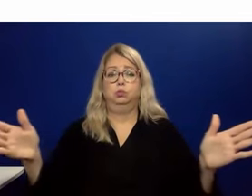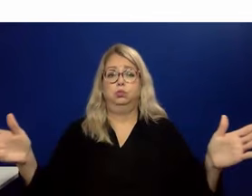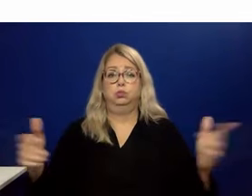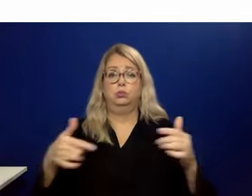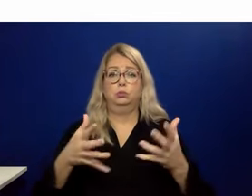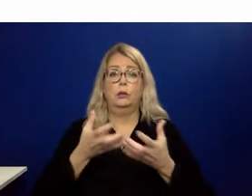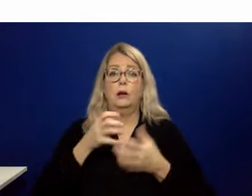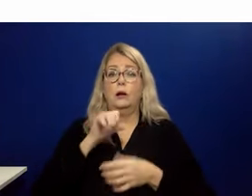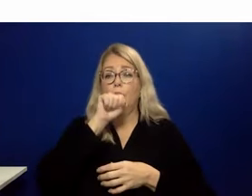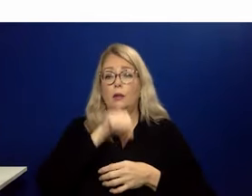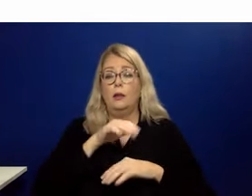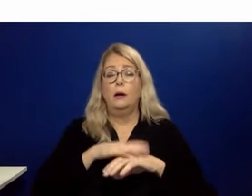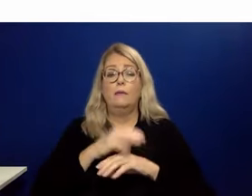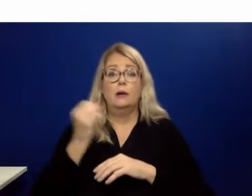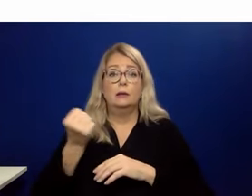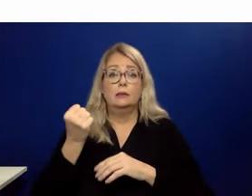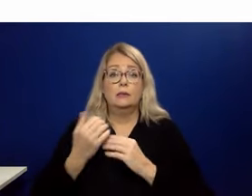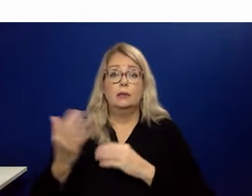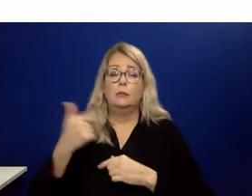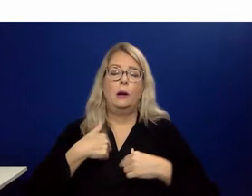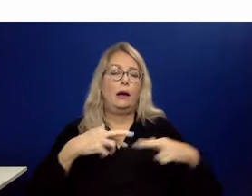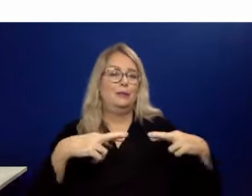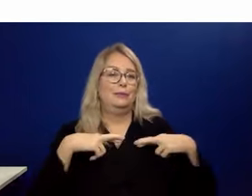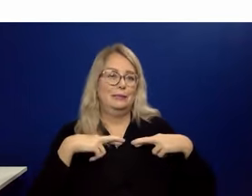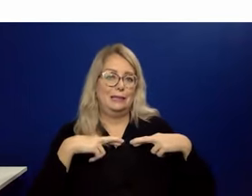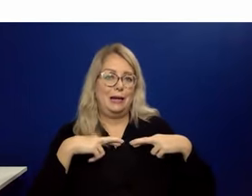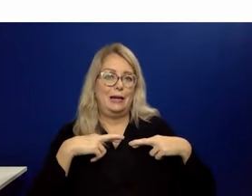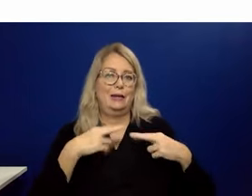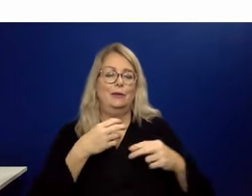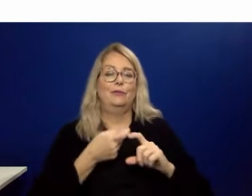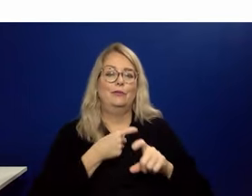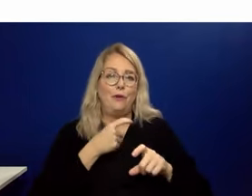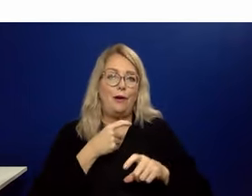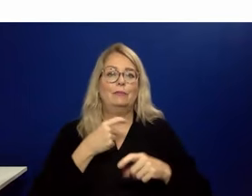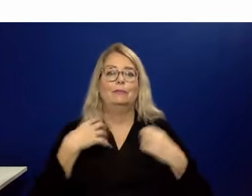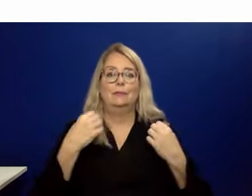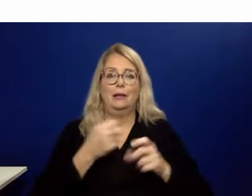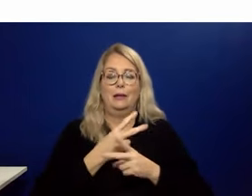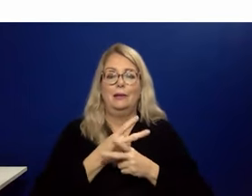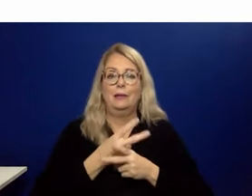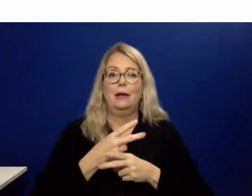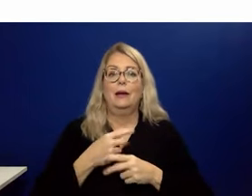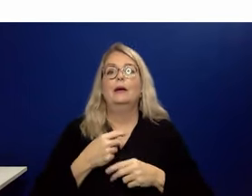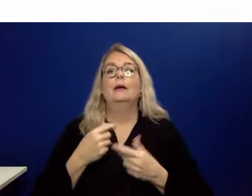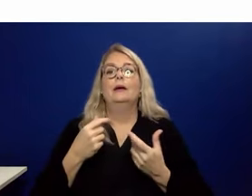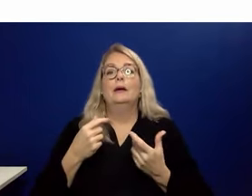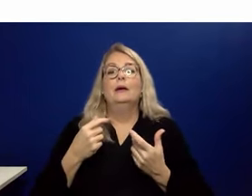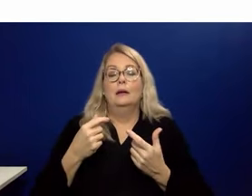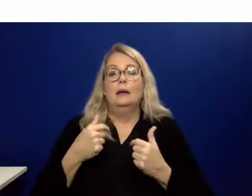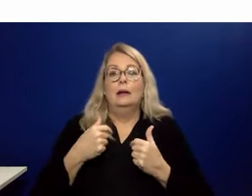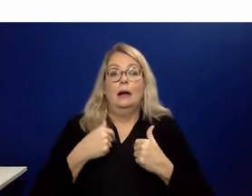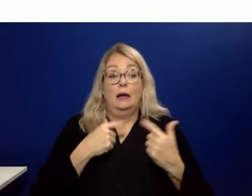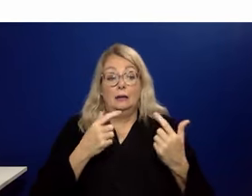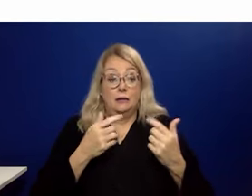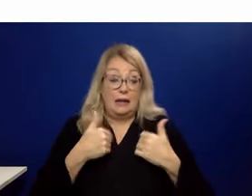on a Saturday morning, I retired from home healthcare, to get up, have a few patients ready to go, get my coffee,